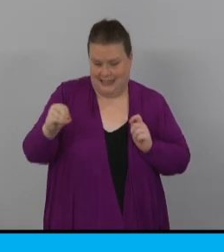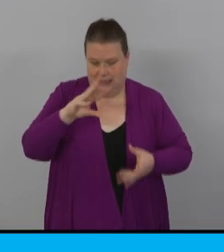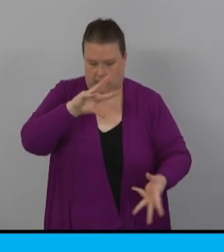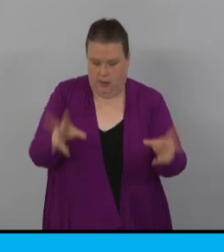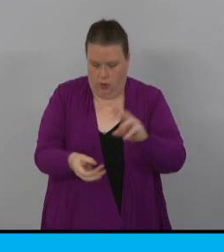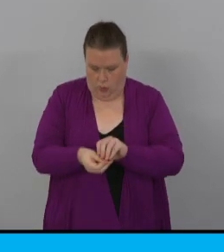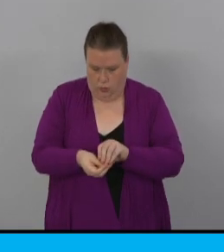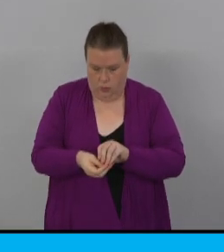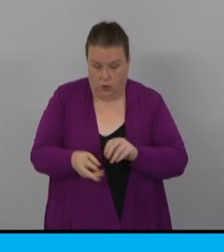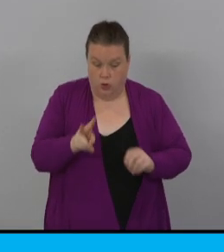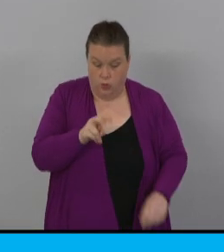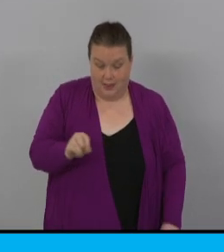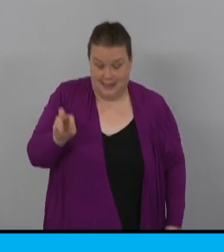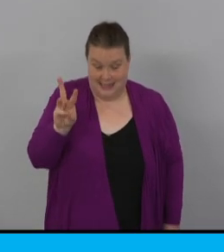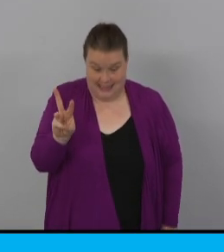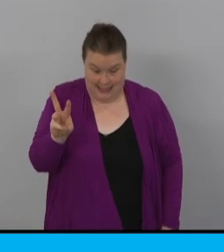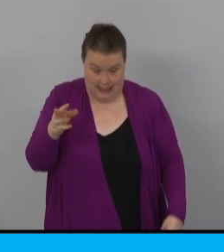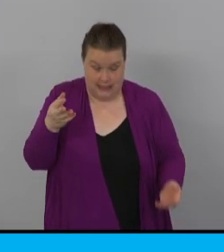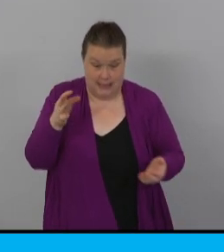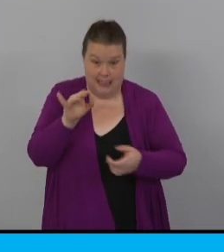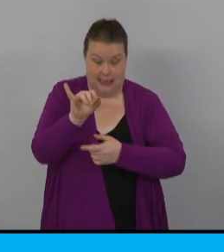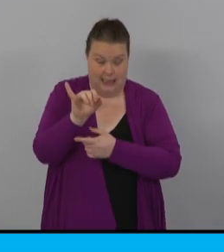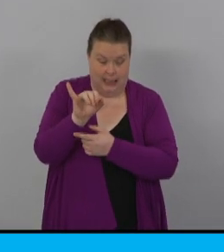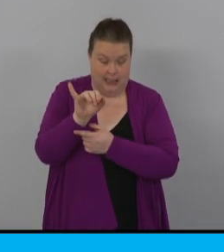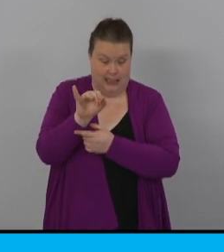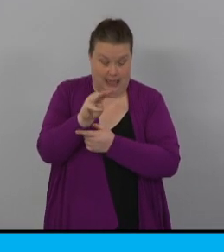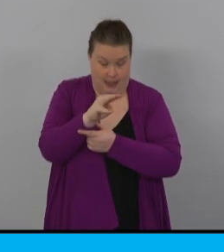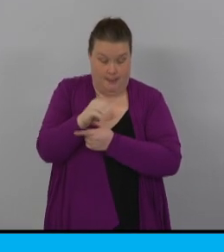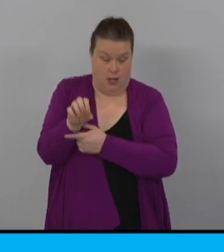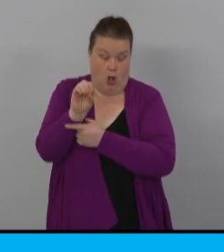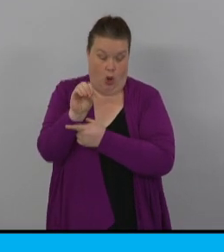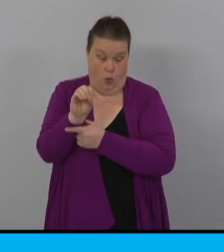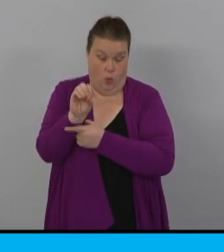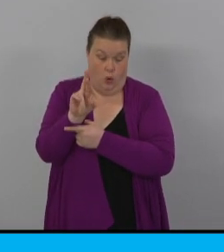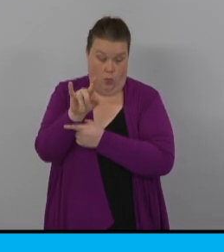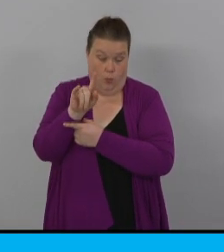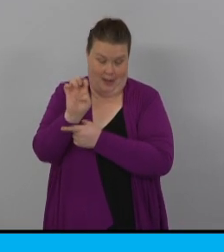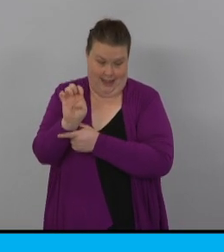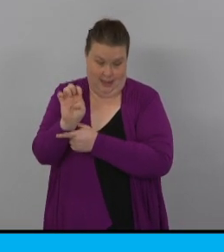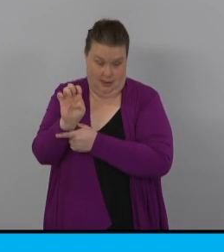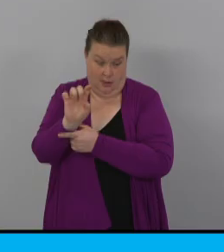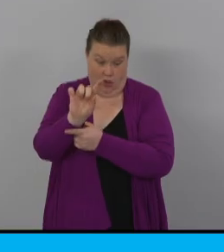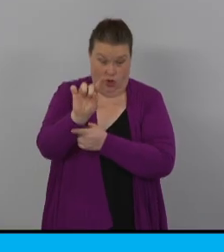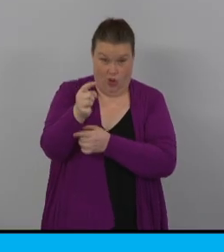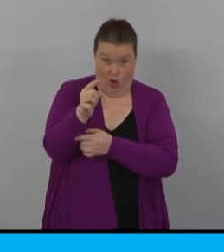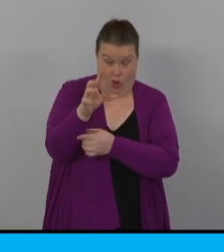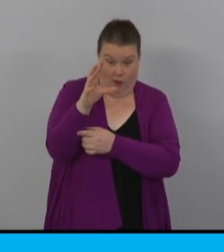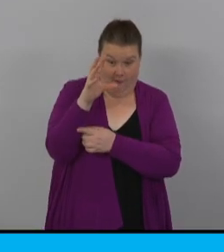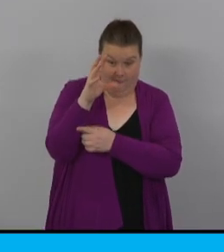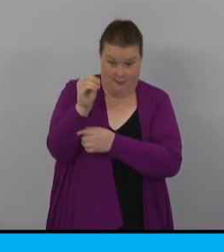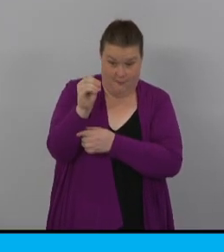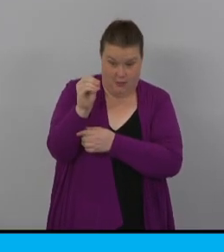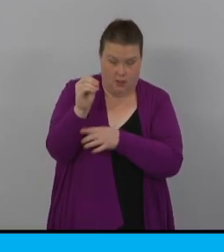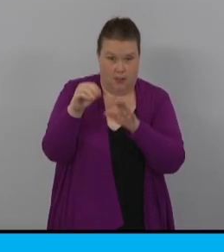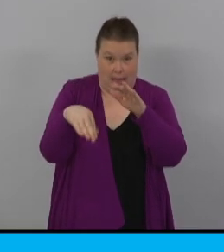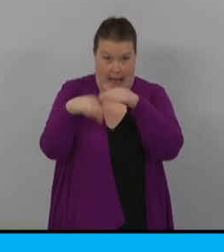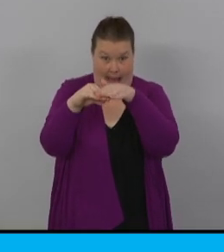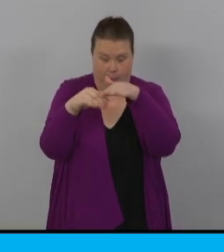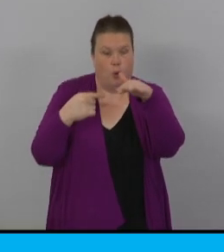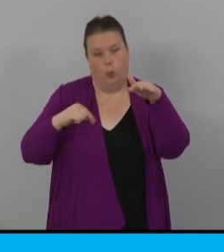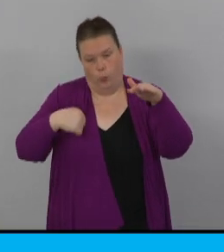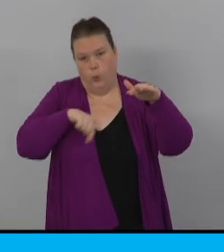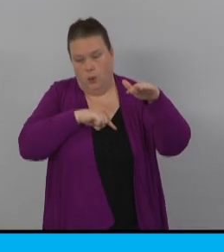in 2006, they compressed our M&O rate from that $1.50 cap. Like I said, we were only at $1.45, but